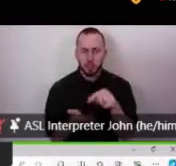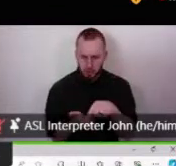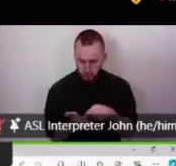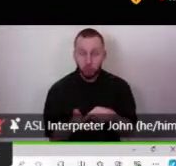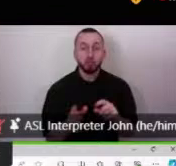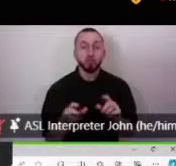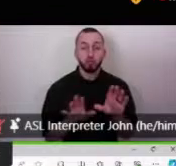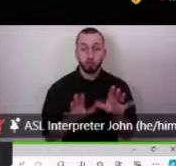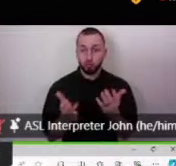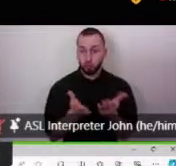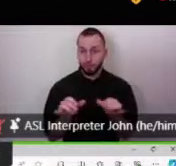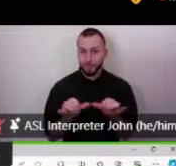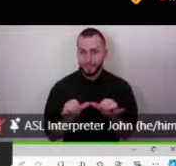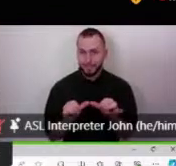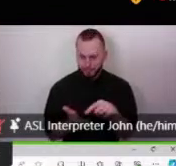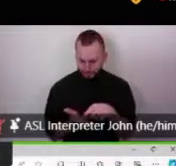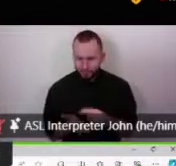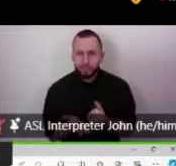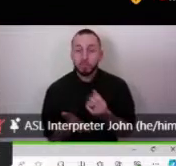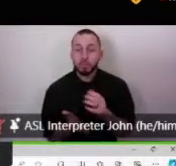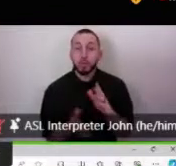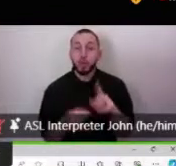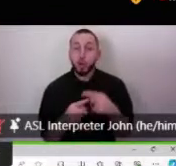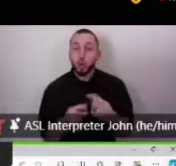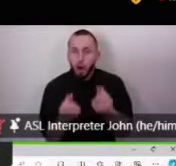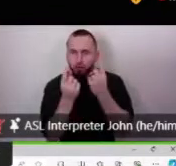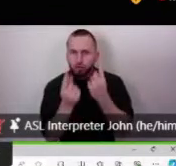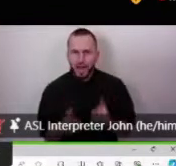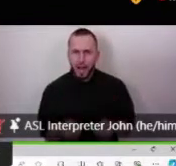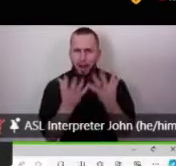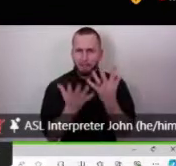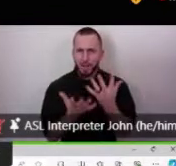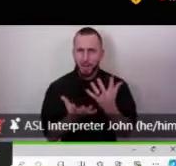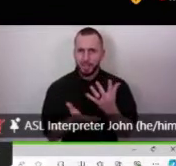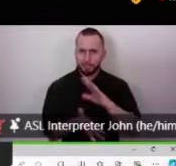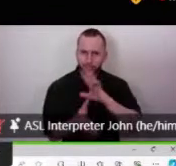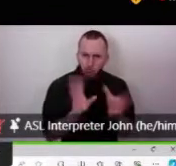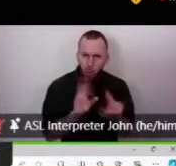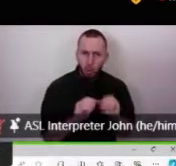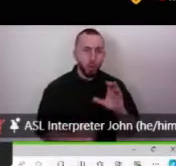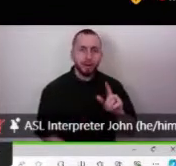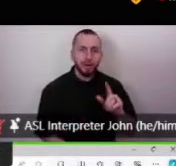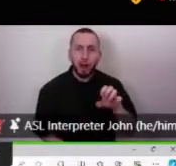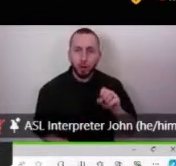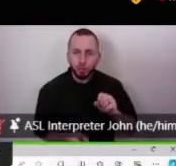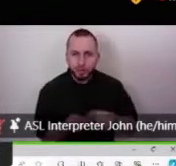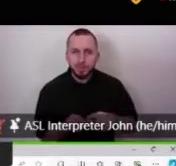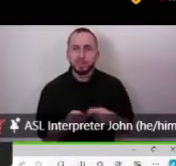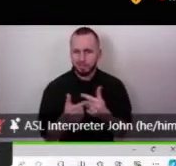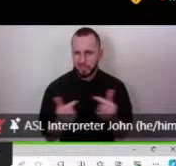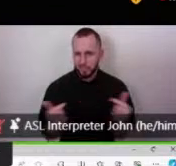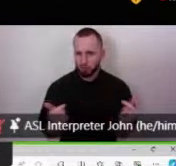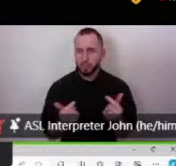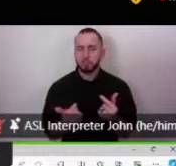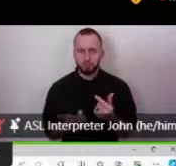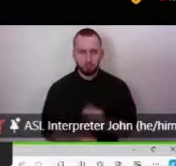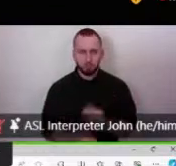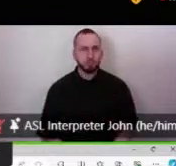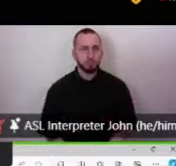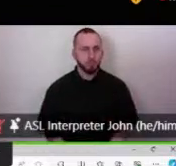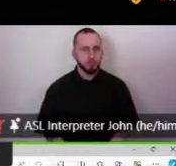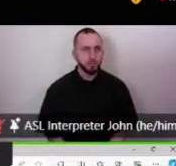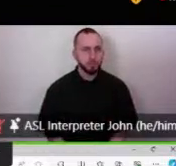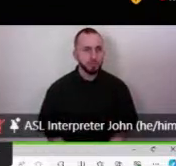trying to understand how much of a specific nutrient or how many calories you're consuming. Some other things to pay attention